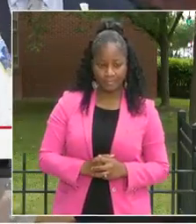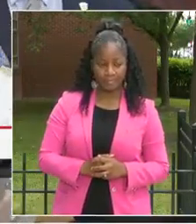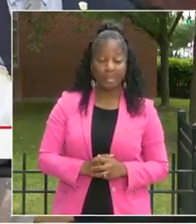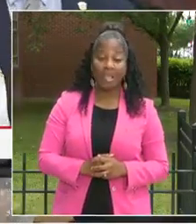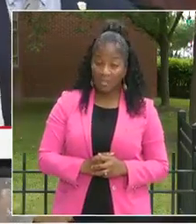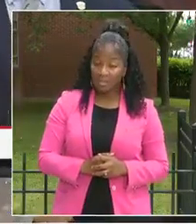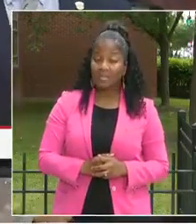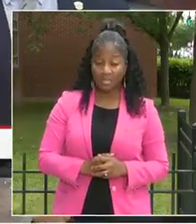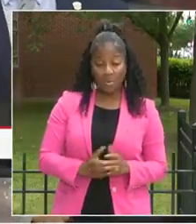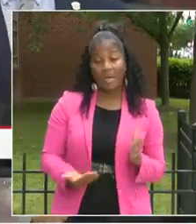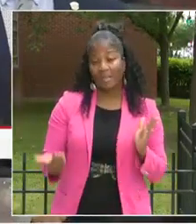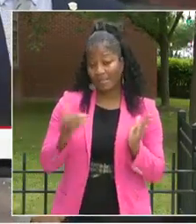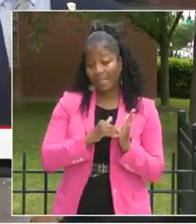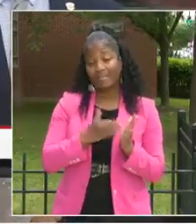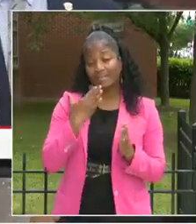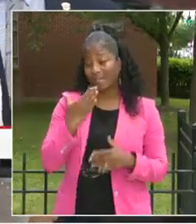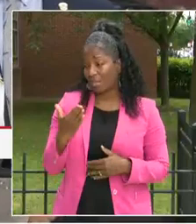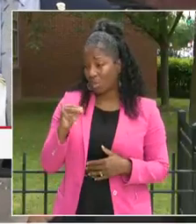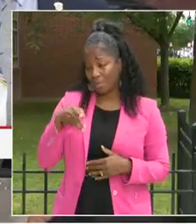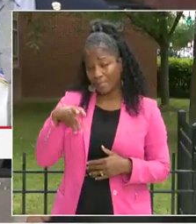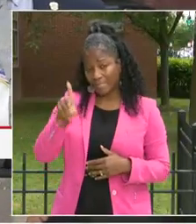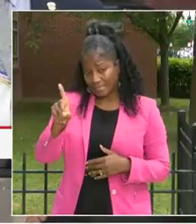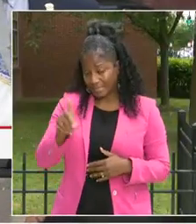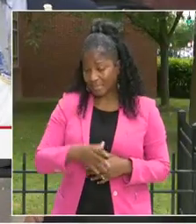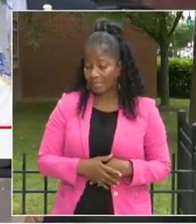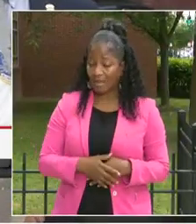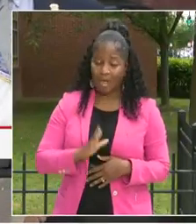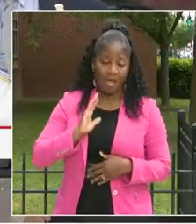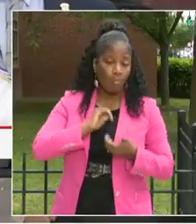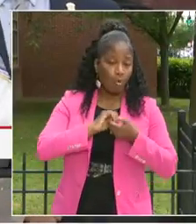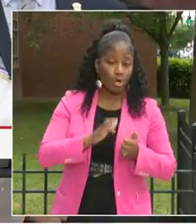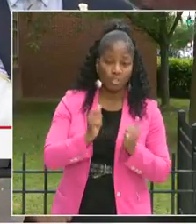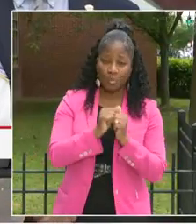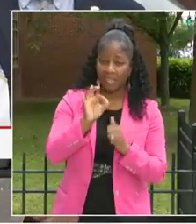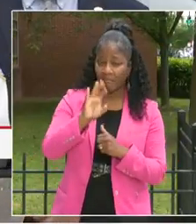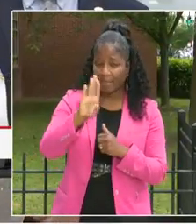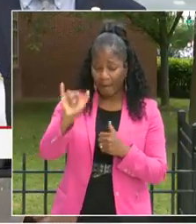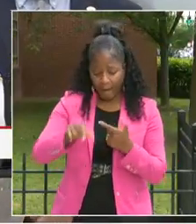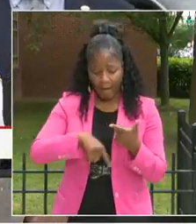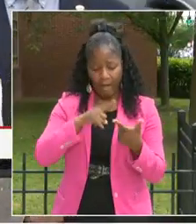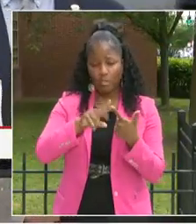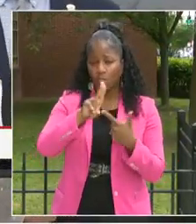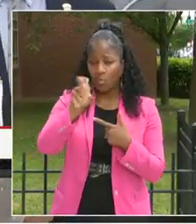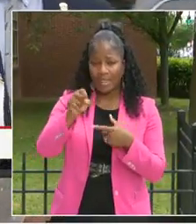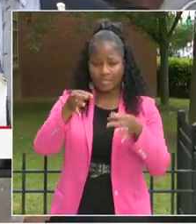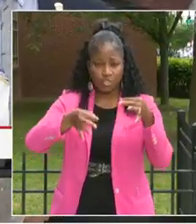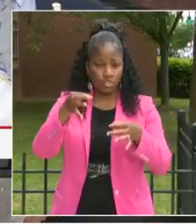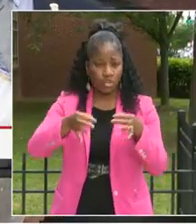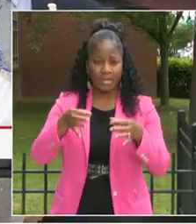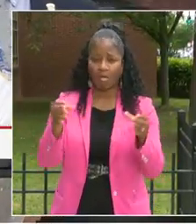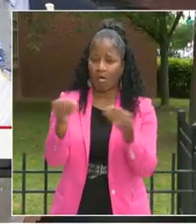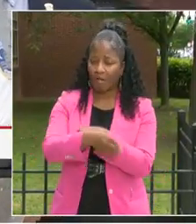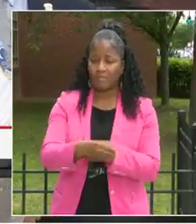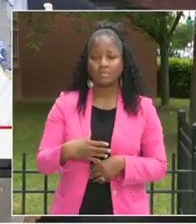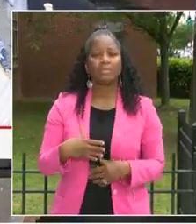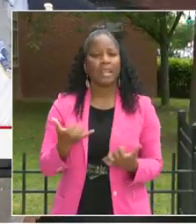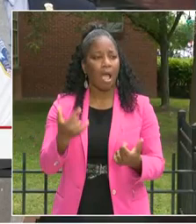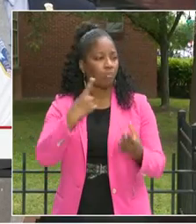So once again, thanks to MPD, our partners at the FBI and the U.S. Attorney's Office. I'll take a couple of